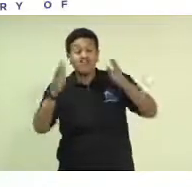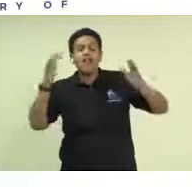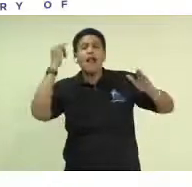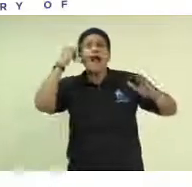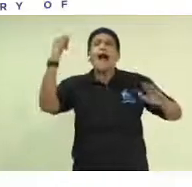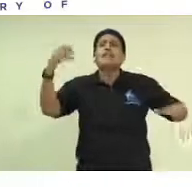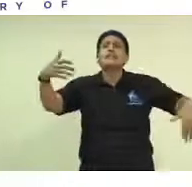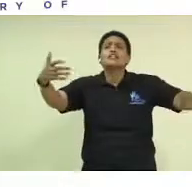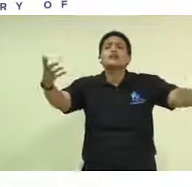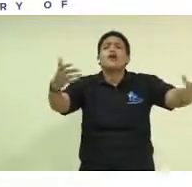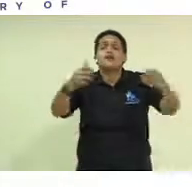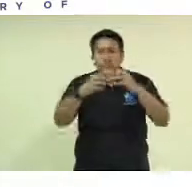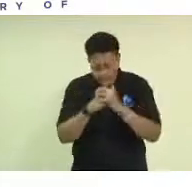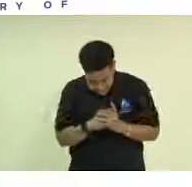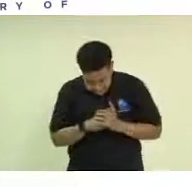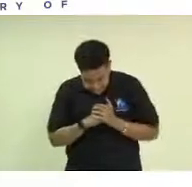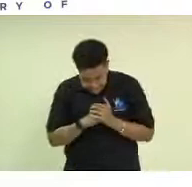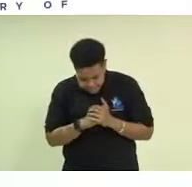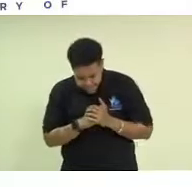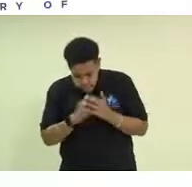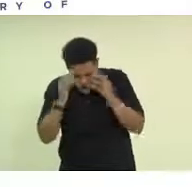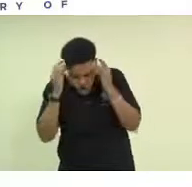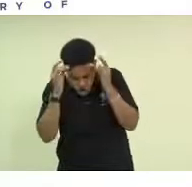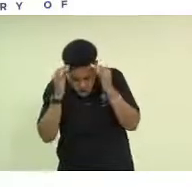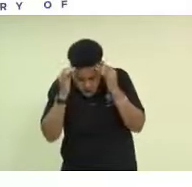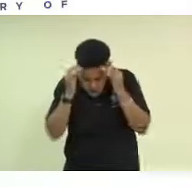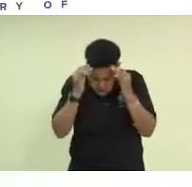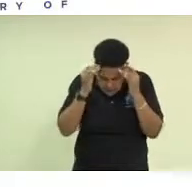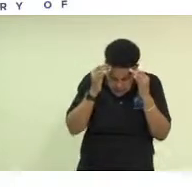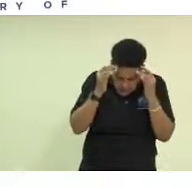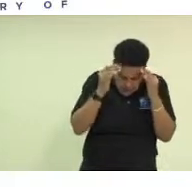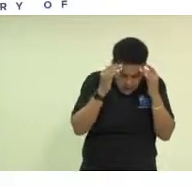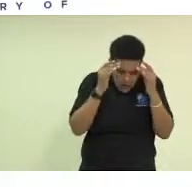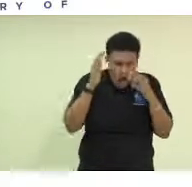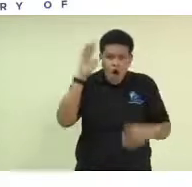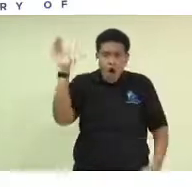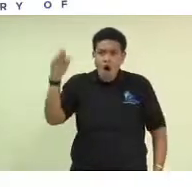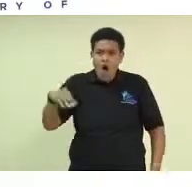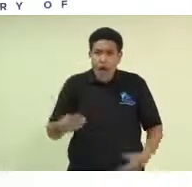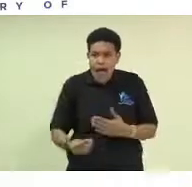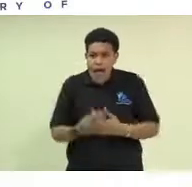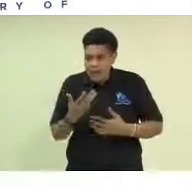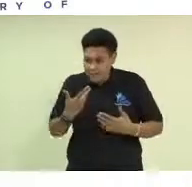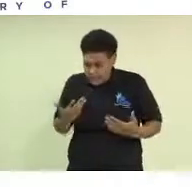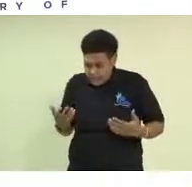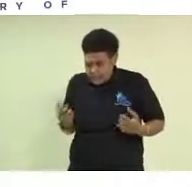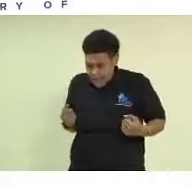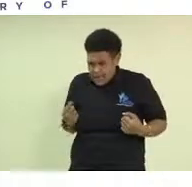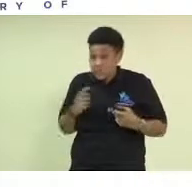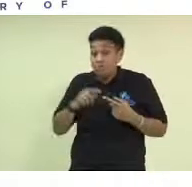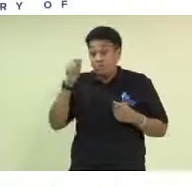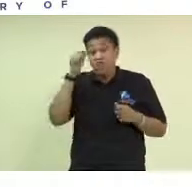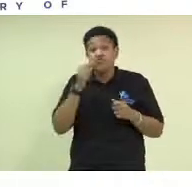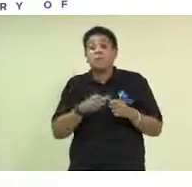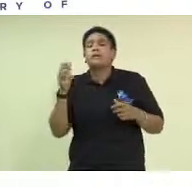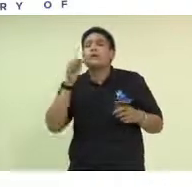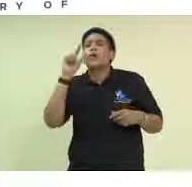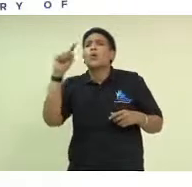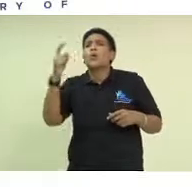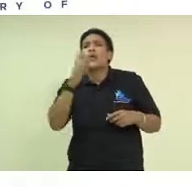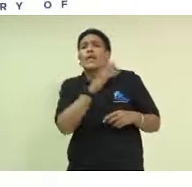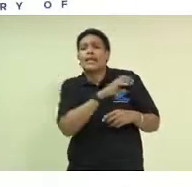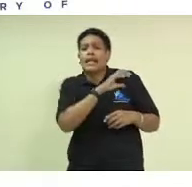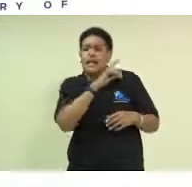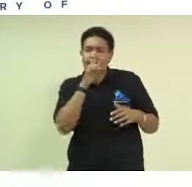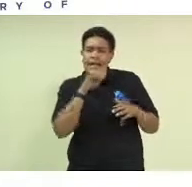is to consider all the advice that is given. And remember, no, it's not just clinical advice.